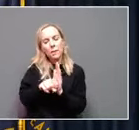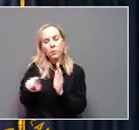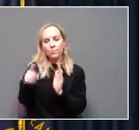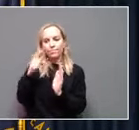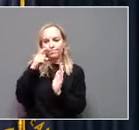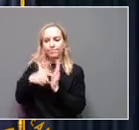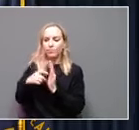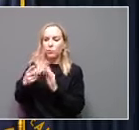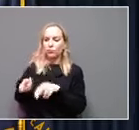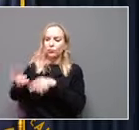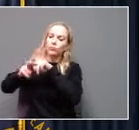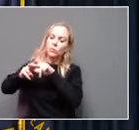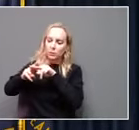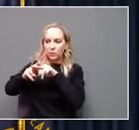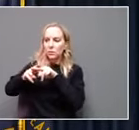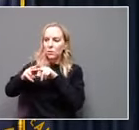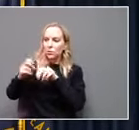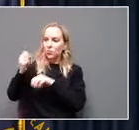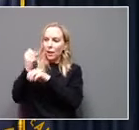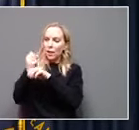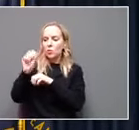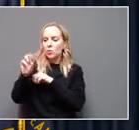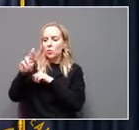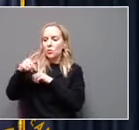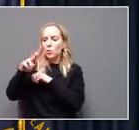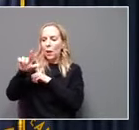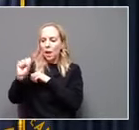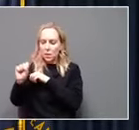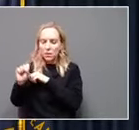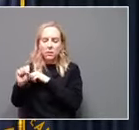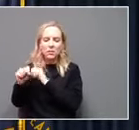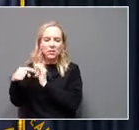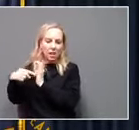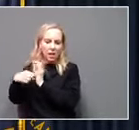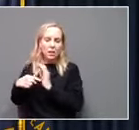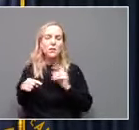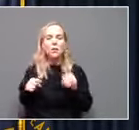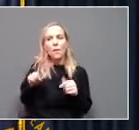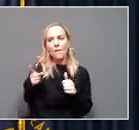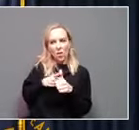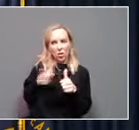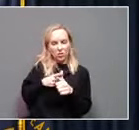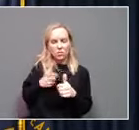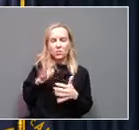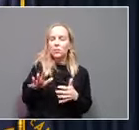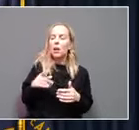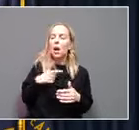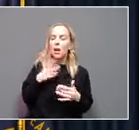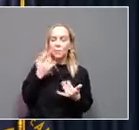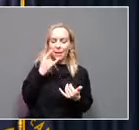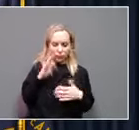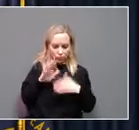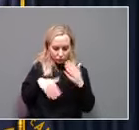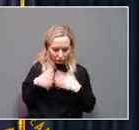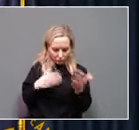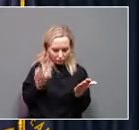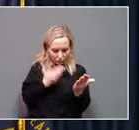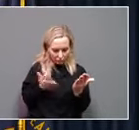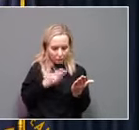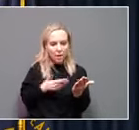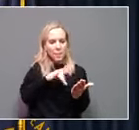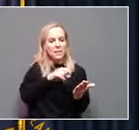surpluses? Yeah, got it. So first, I'm just now looking through the Senate version,